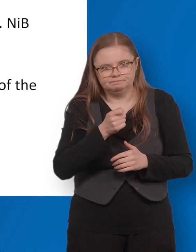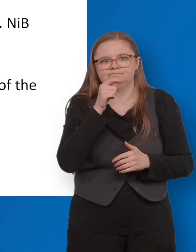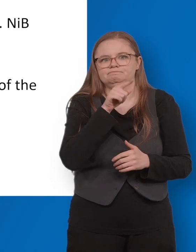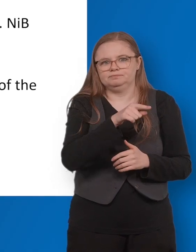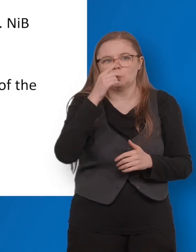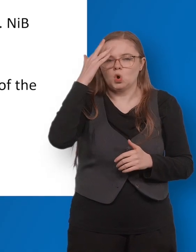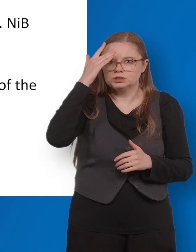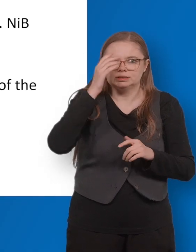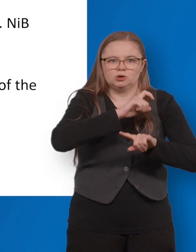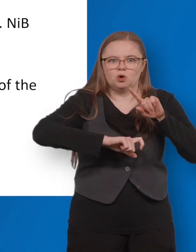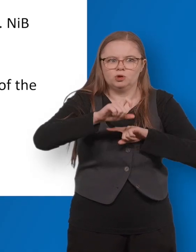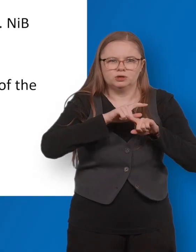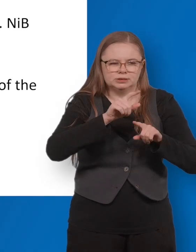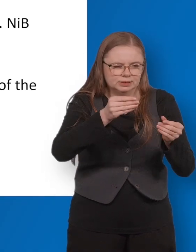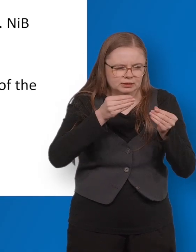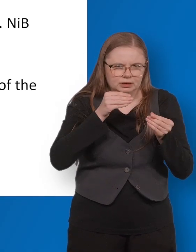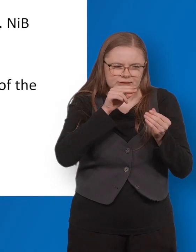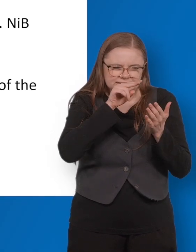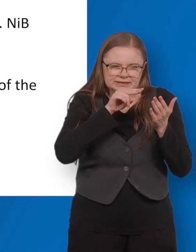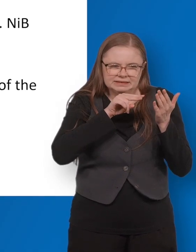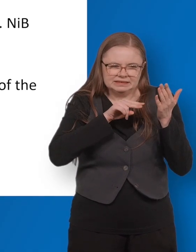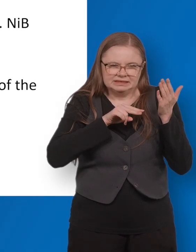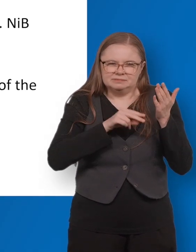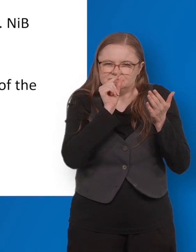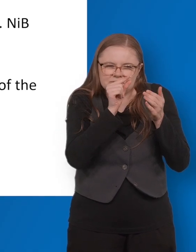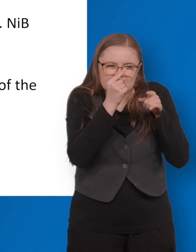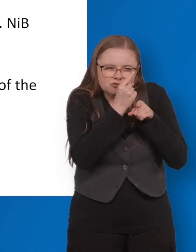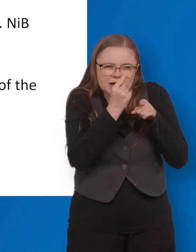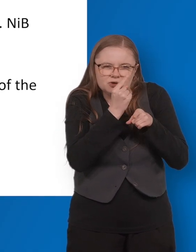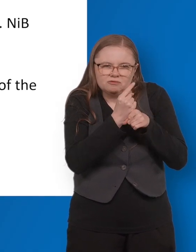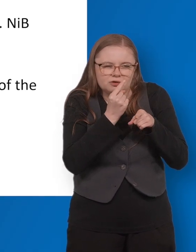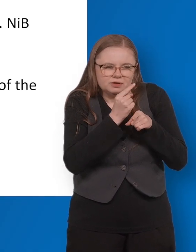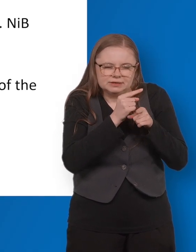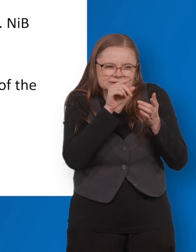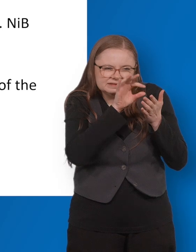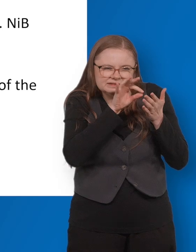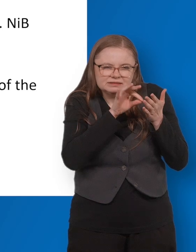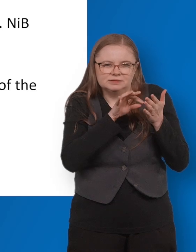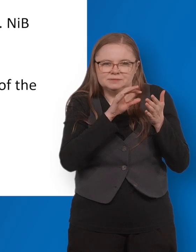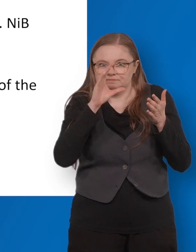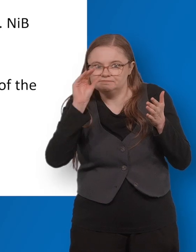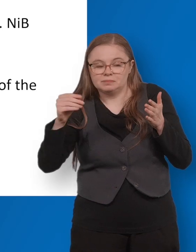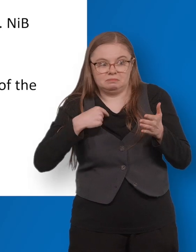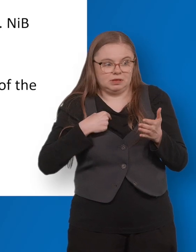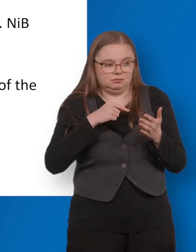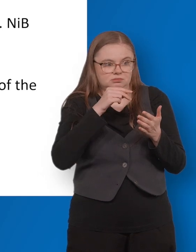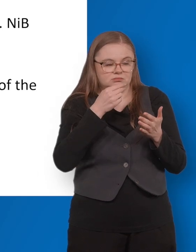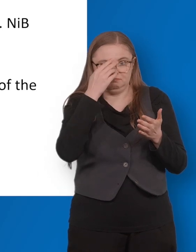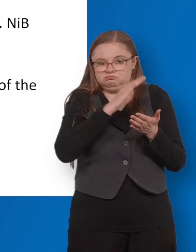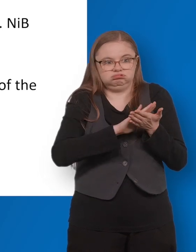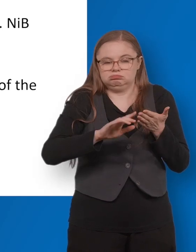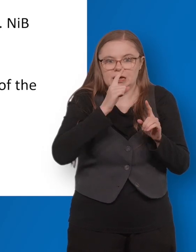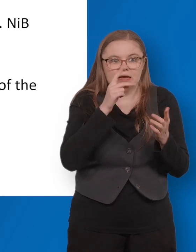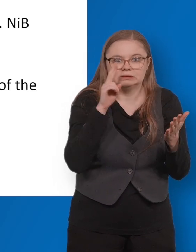and inconsistencies that my eye would never see, and that is a good and a positive thing. Also